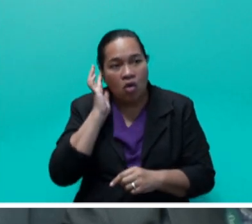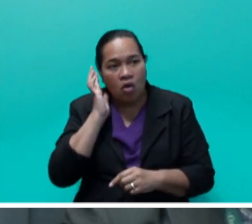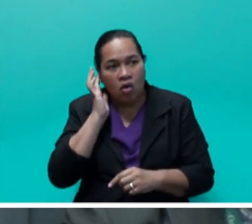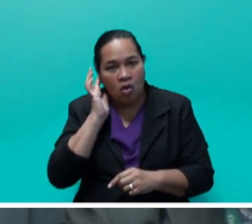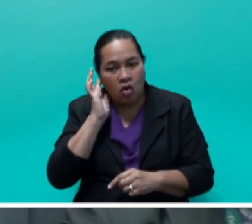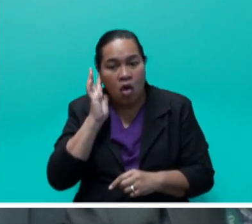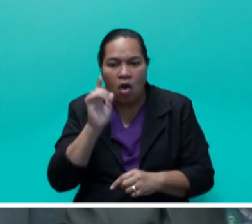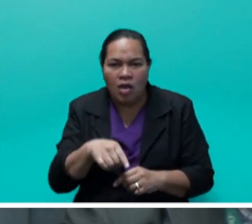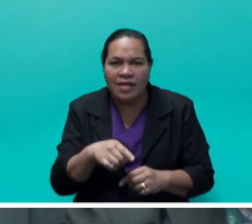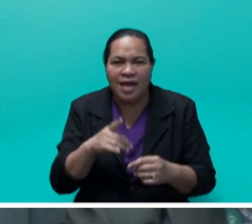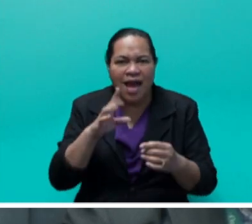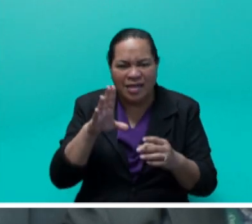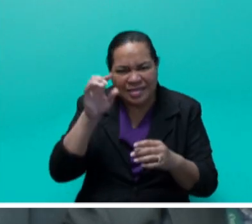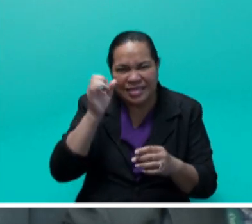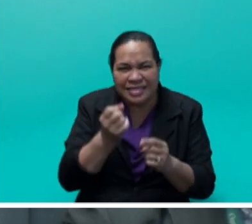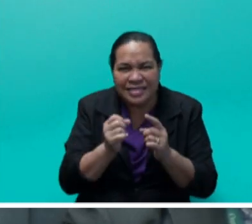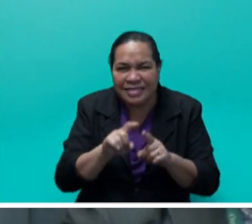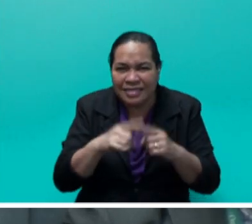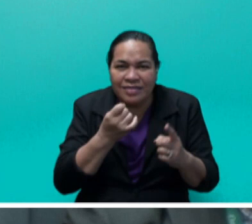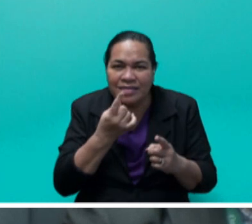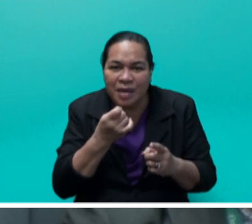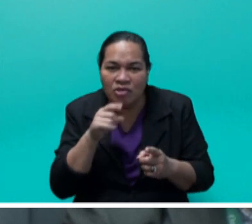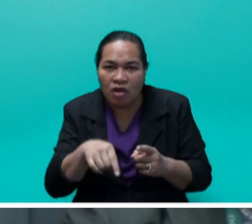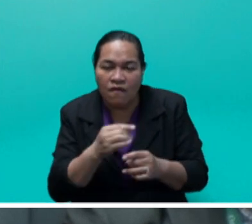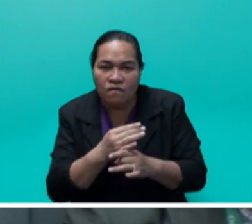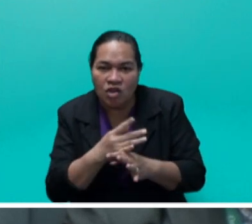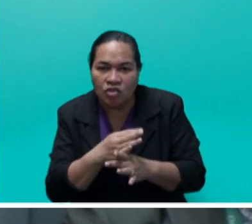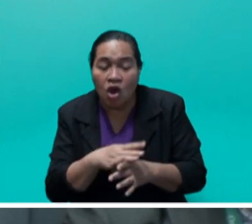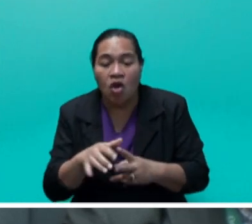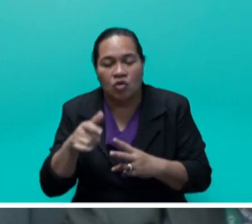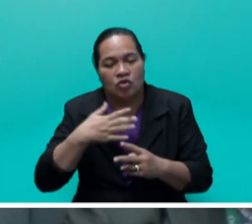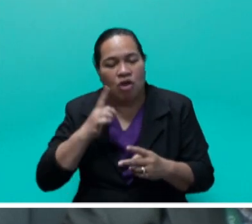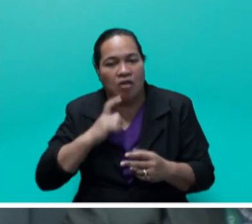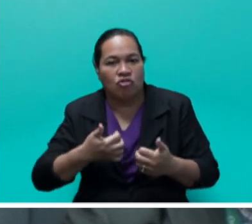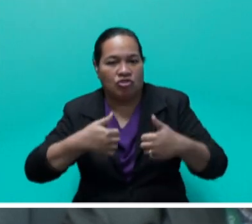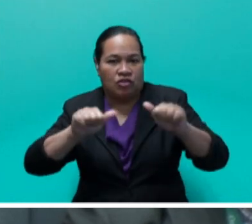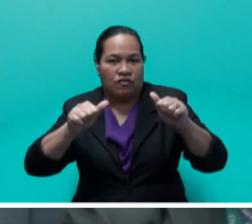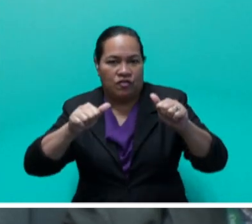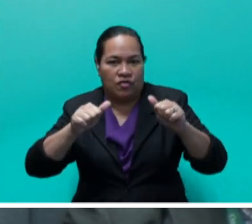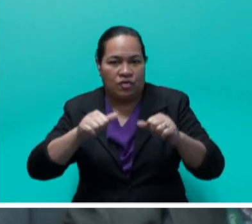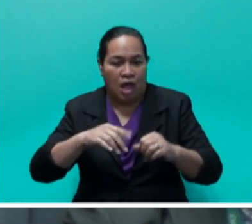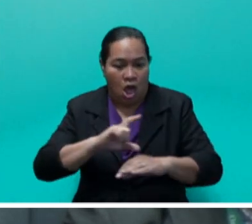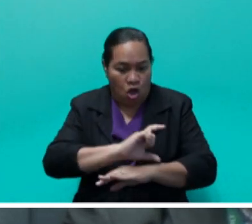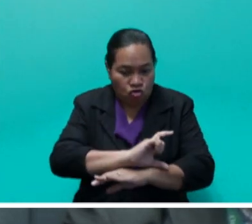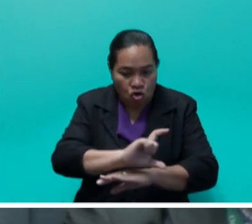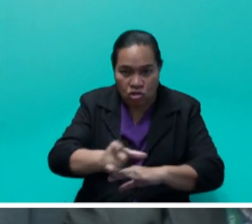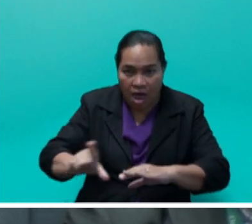caught fish, achieve diversification in fisheries sector, and boost coastal and rural